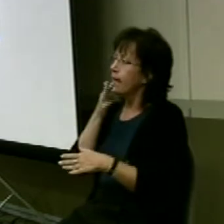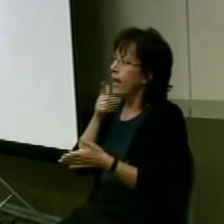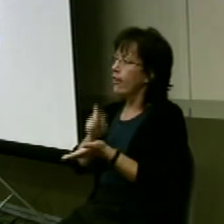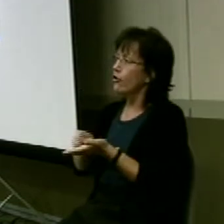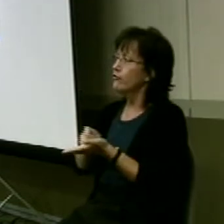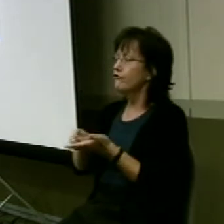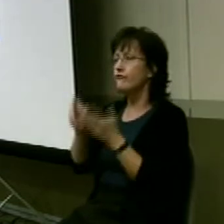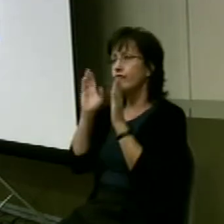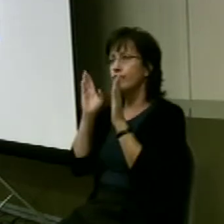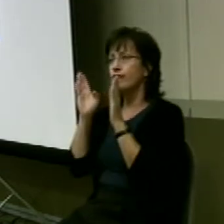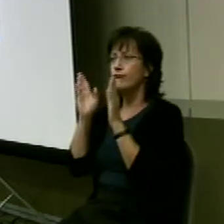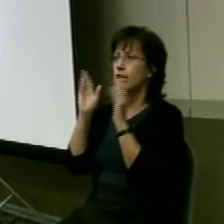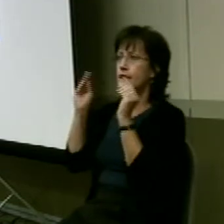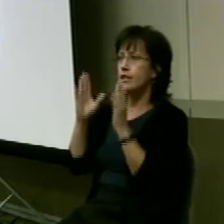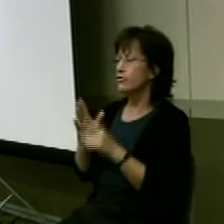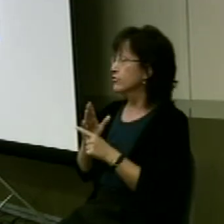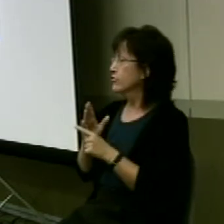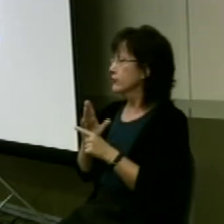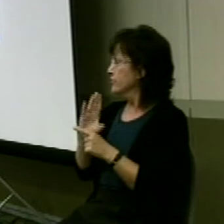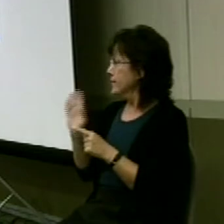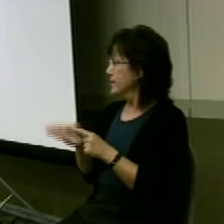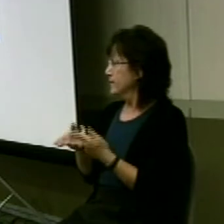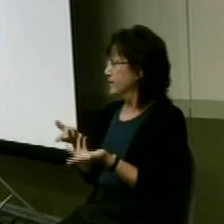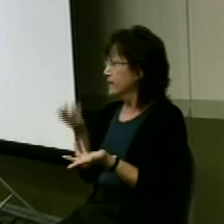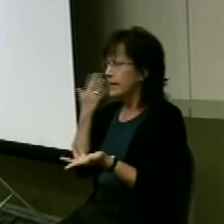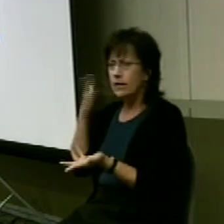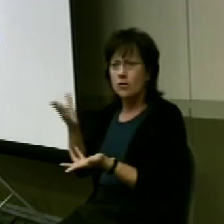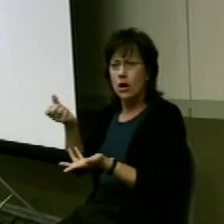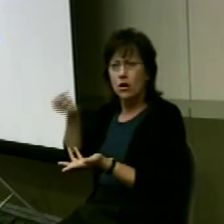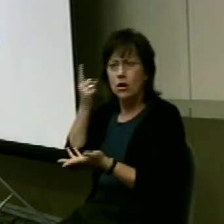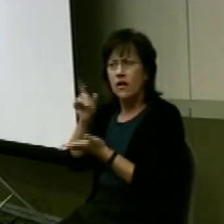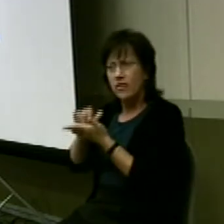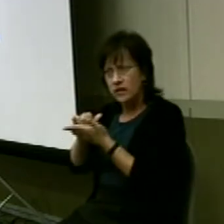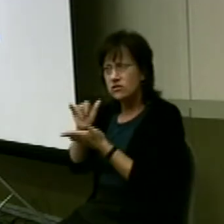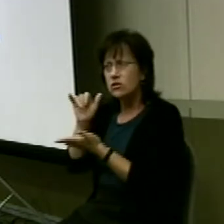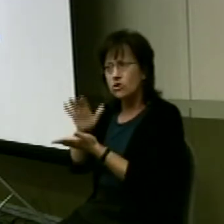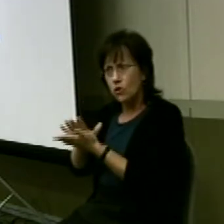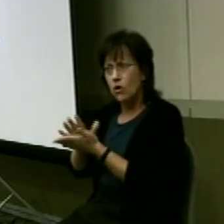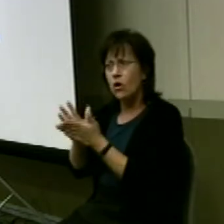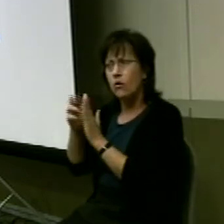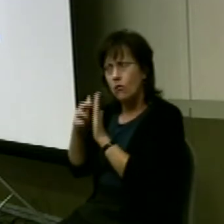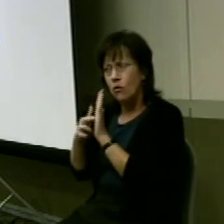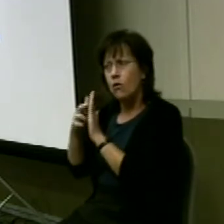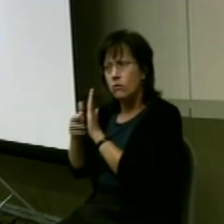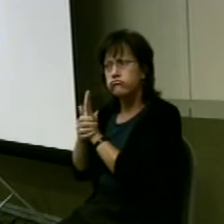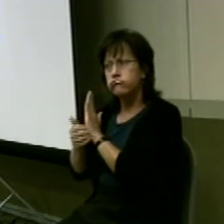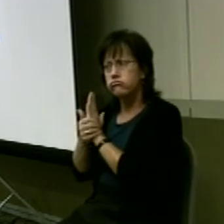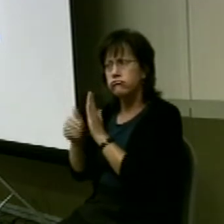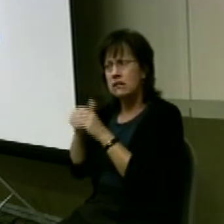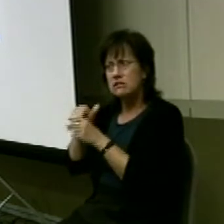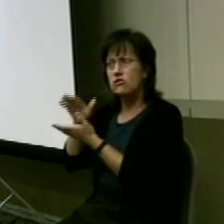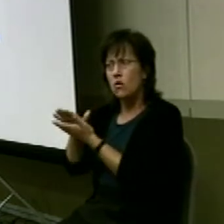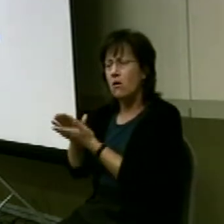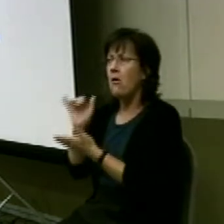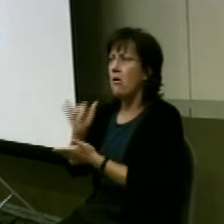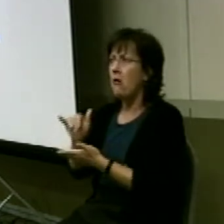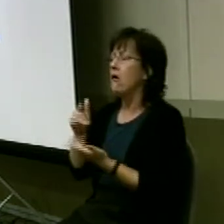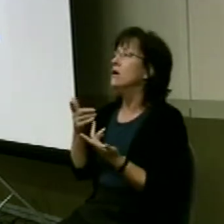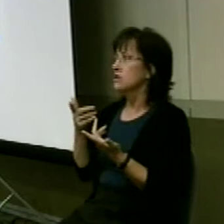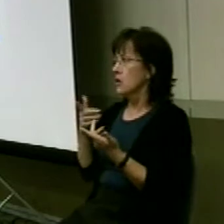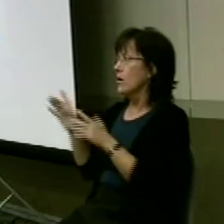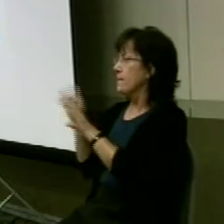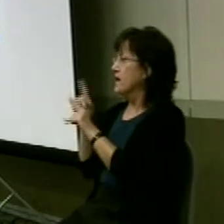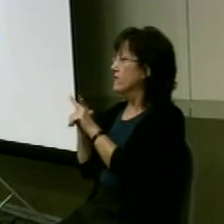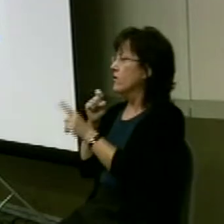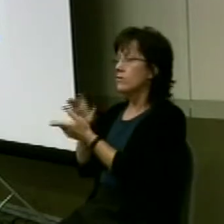sit nice, that he needed to color, that he needed to attend to the teacher, because he didn't understand that those were school skills, and this is what we do